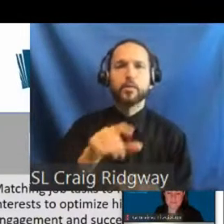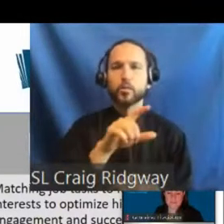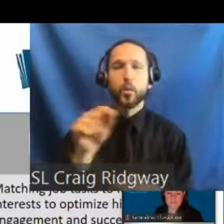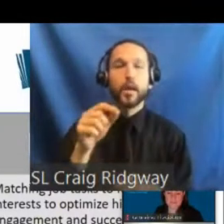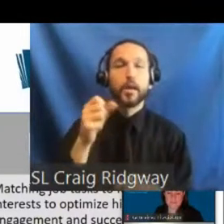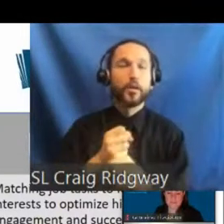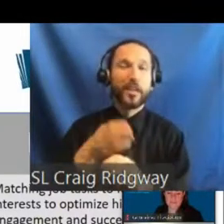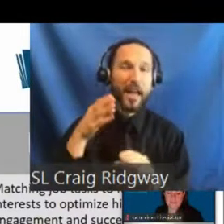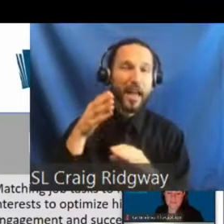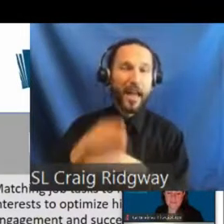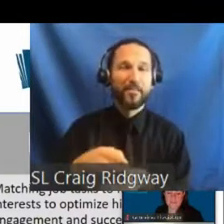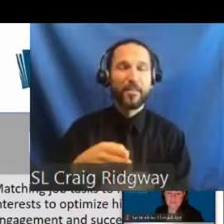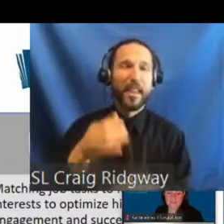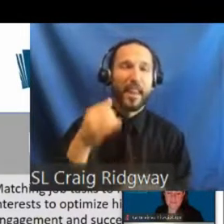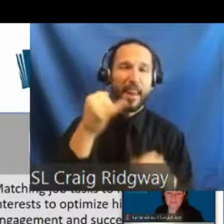work experience.